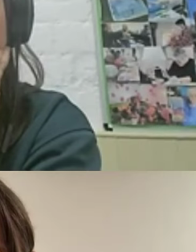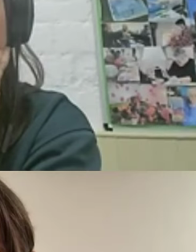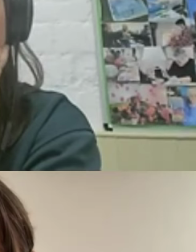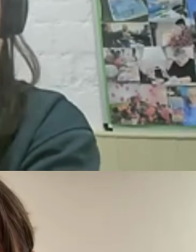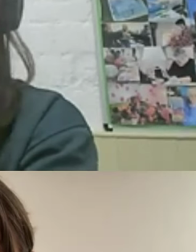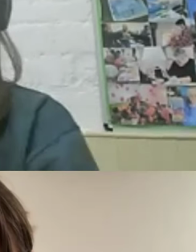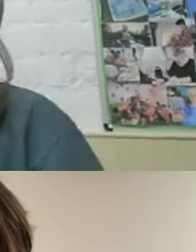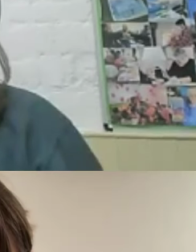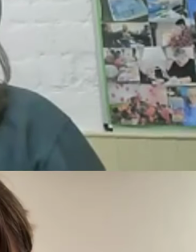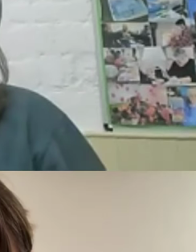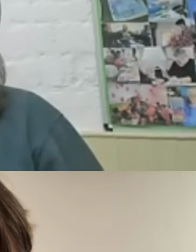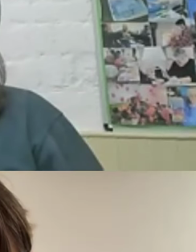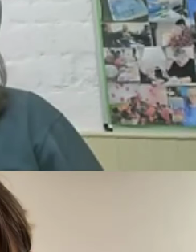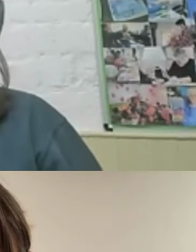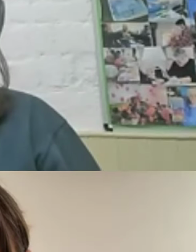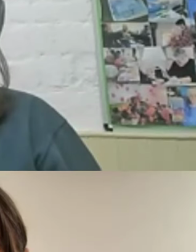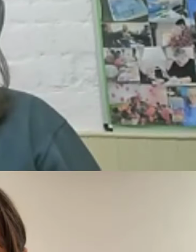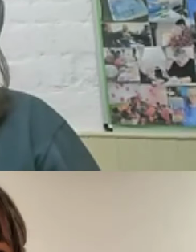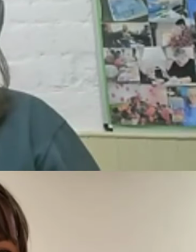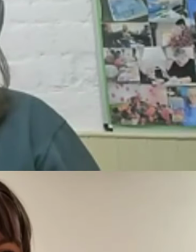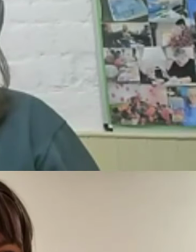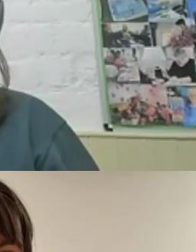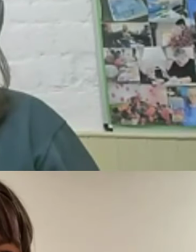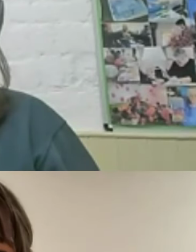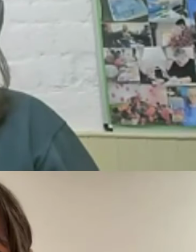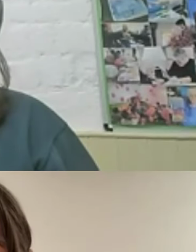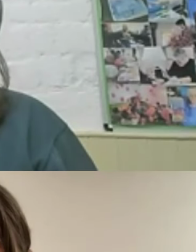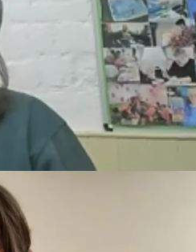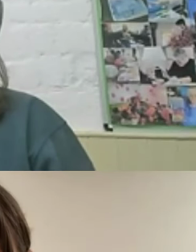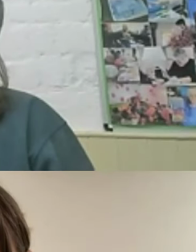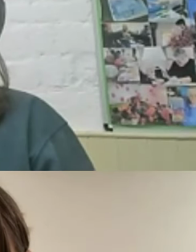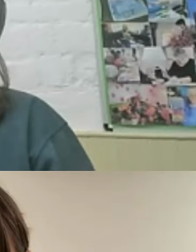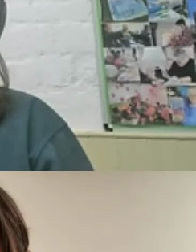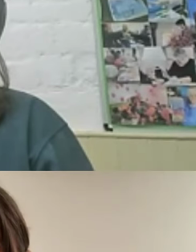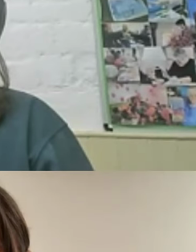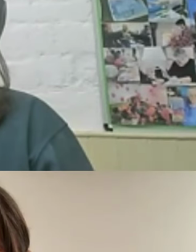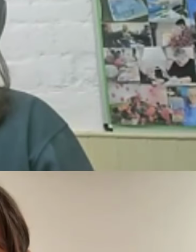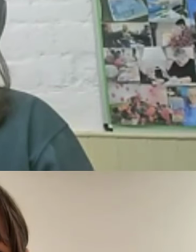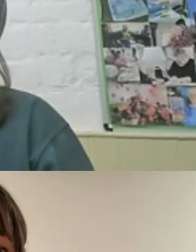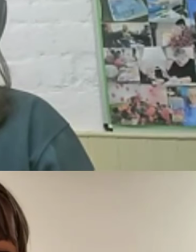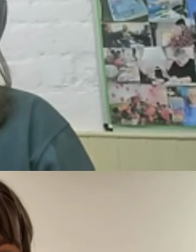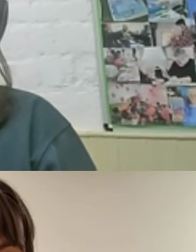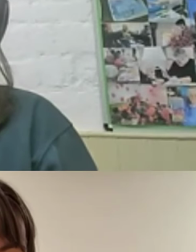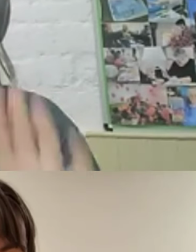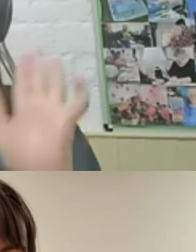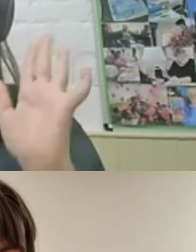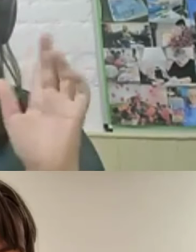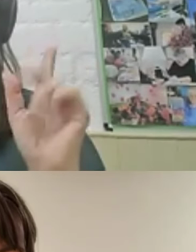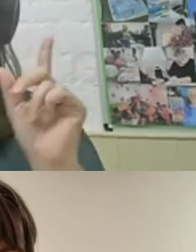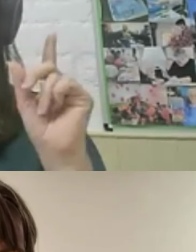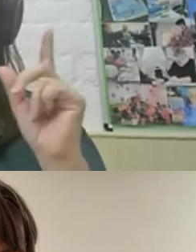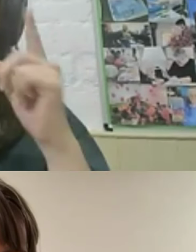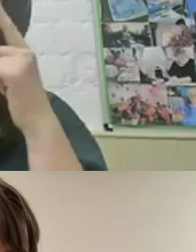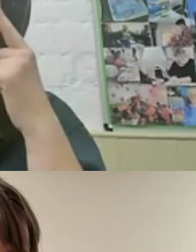So there was, and I think that was it. But I'm happy for anyone to pick up on any of those points.